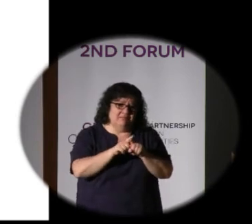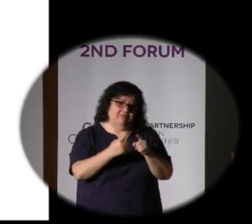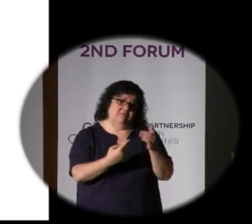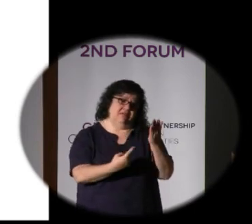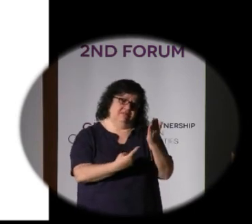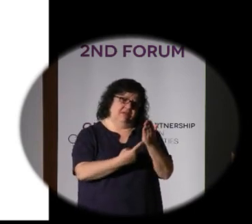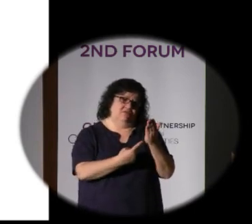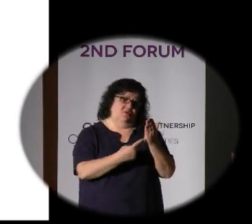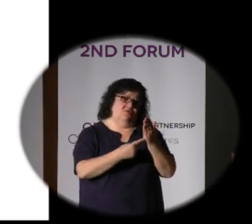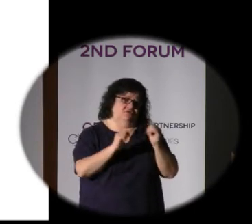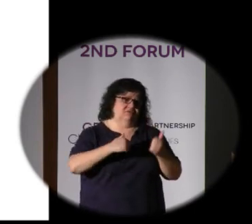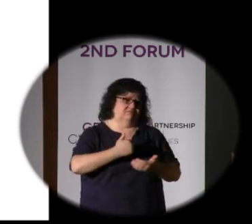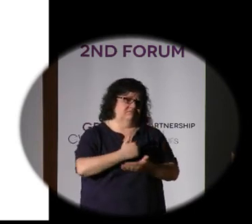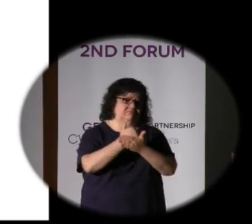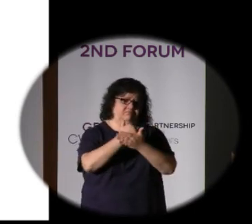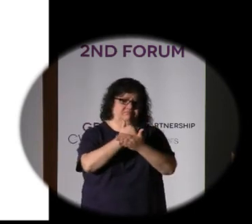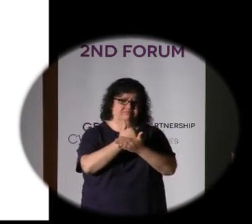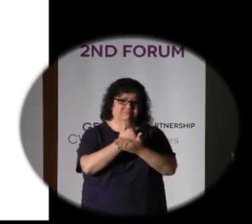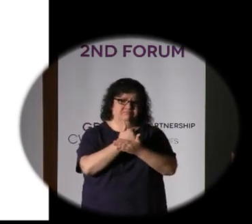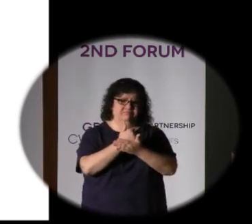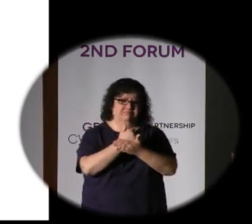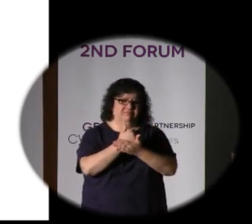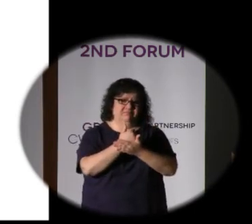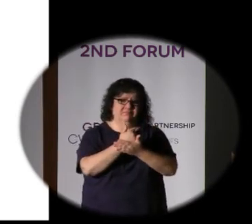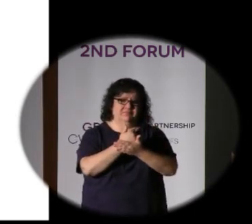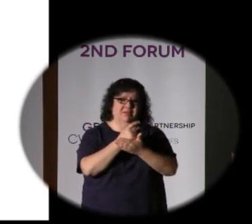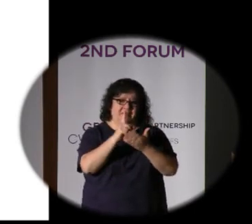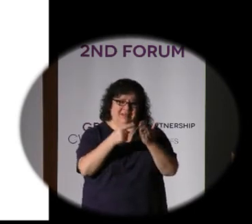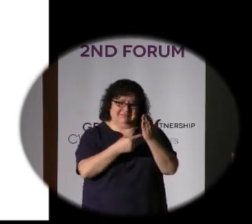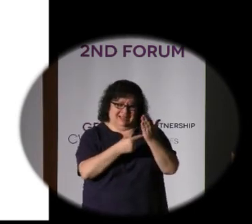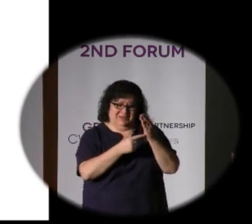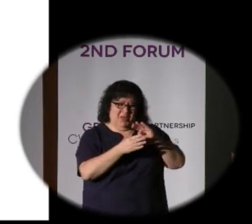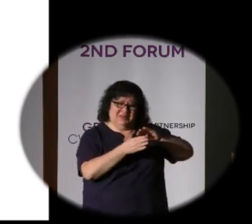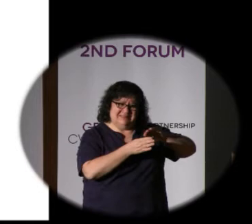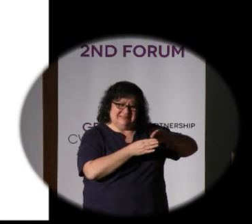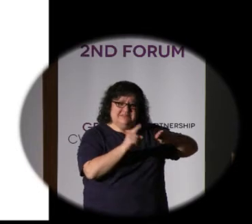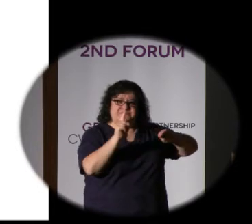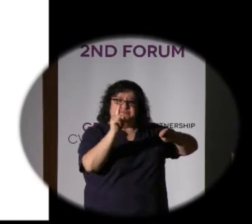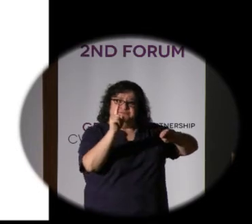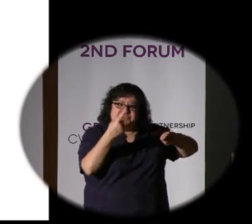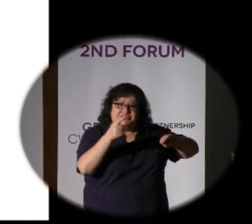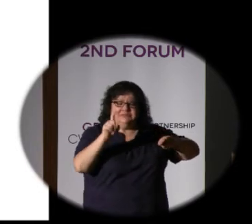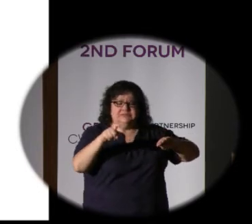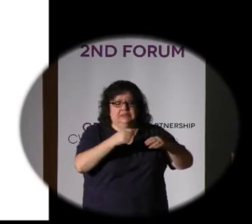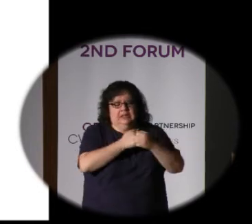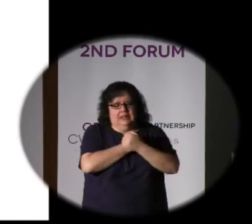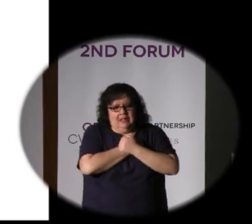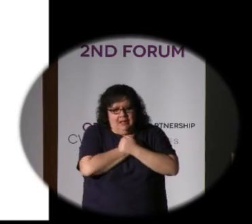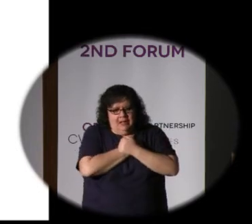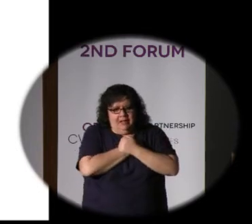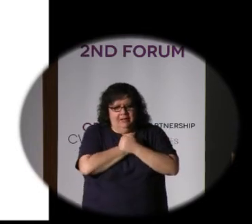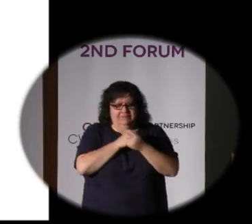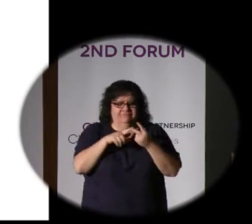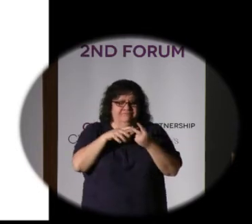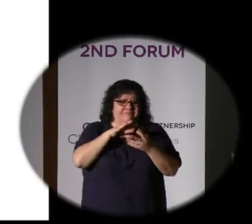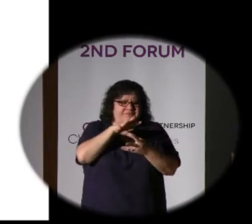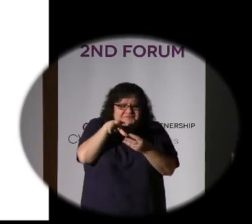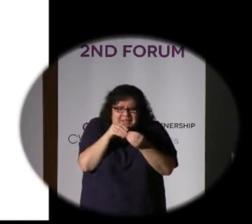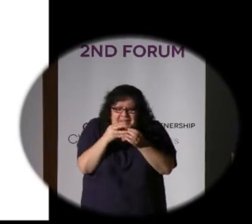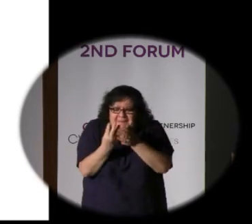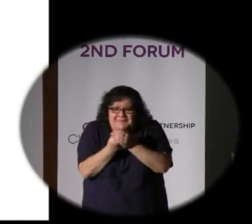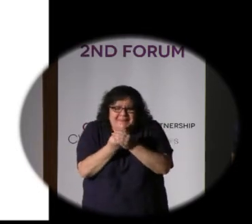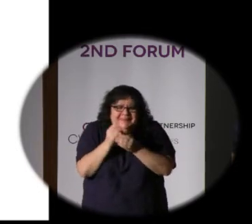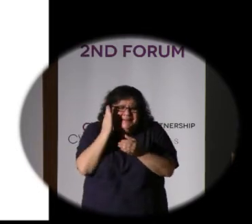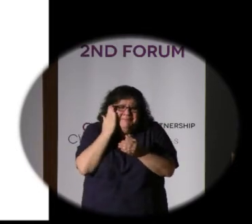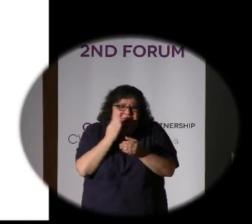food, clothes, education, health. But if anything, they need extra, is assistive technology. And that's why